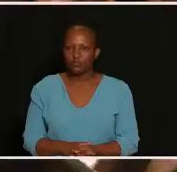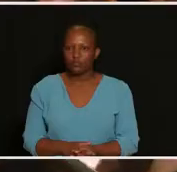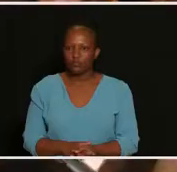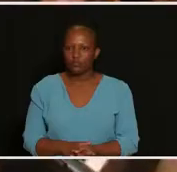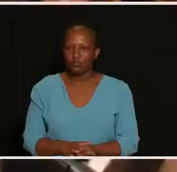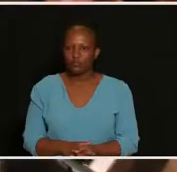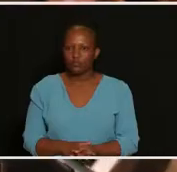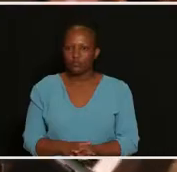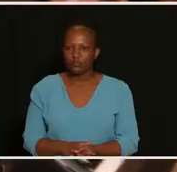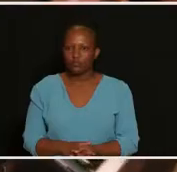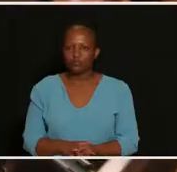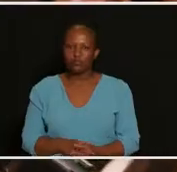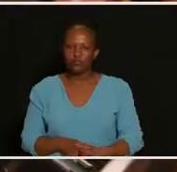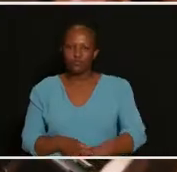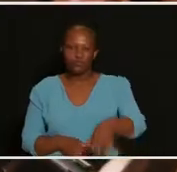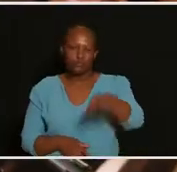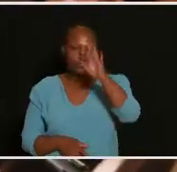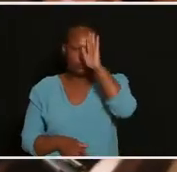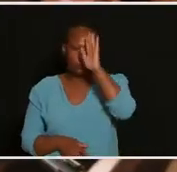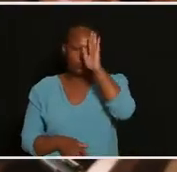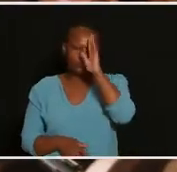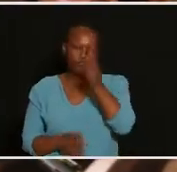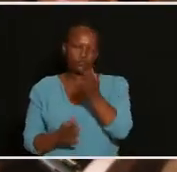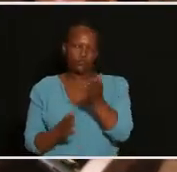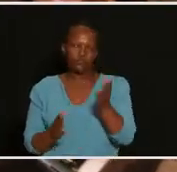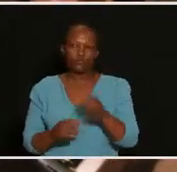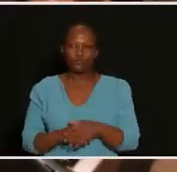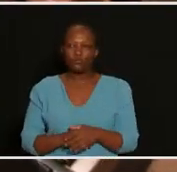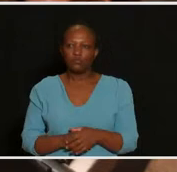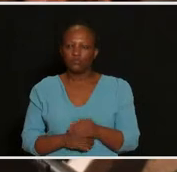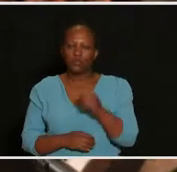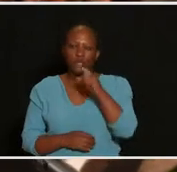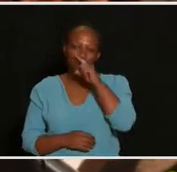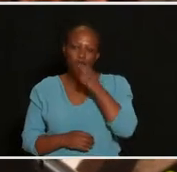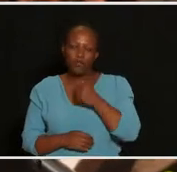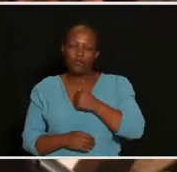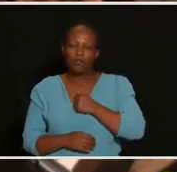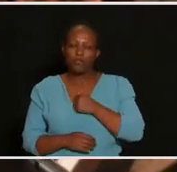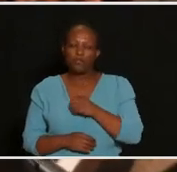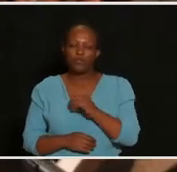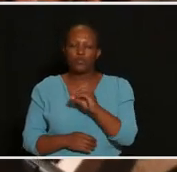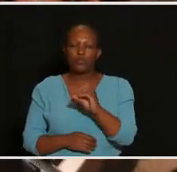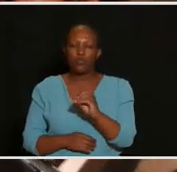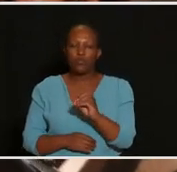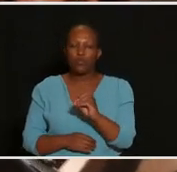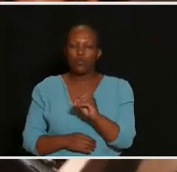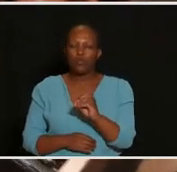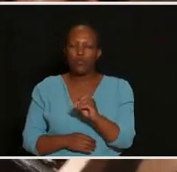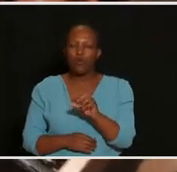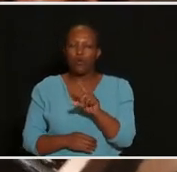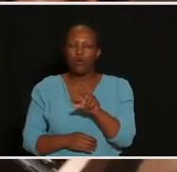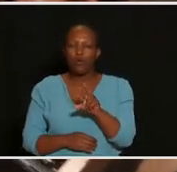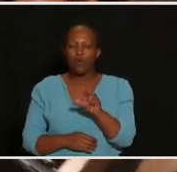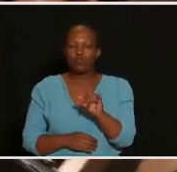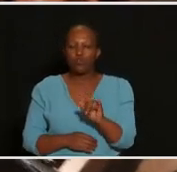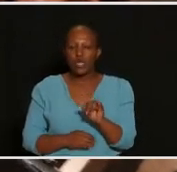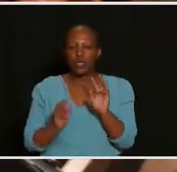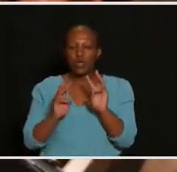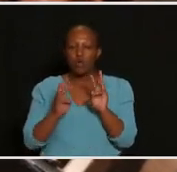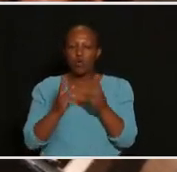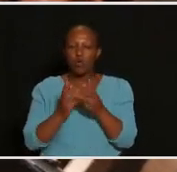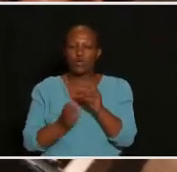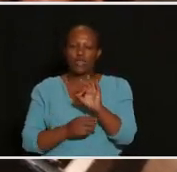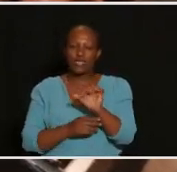good afternoon my name is Audrey Madonna I'm from what 36